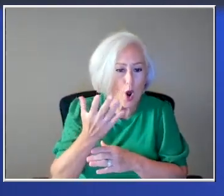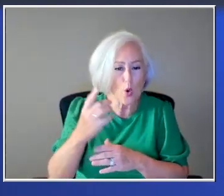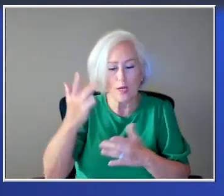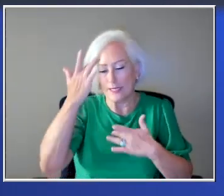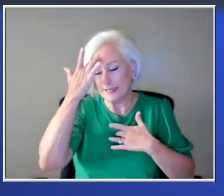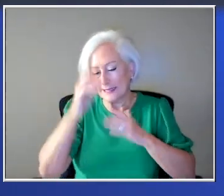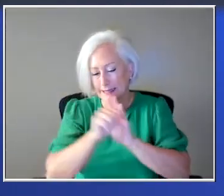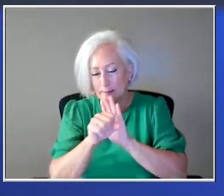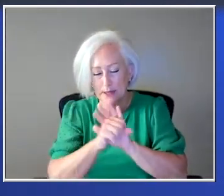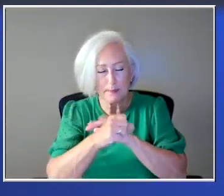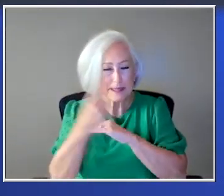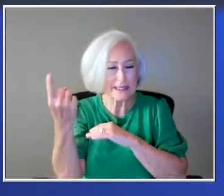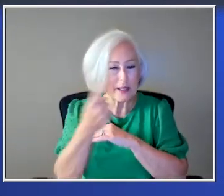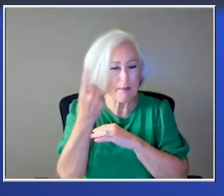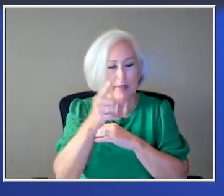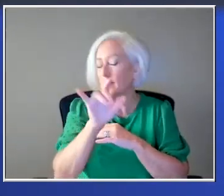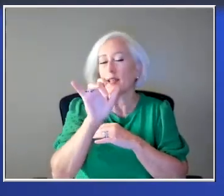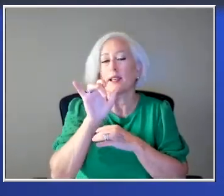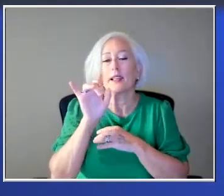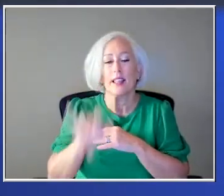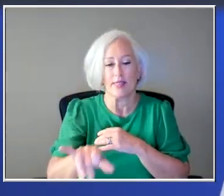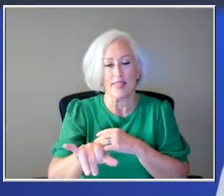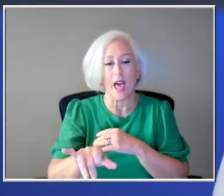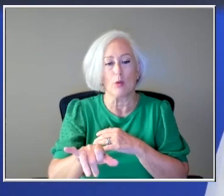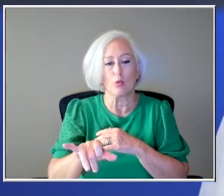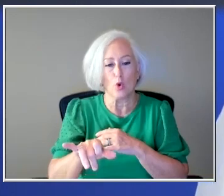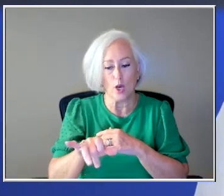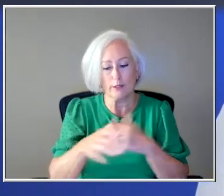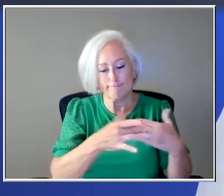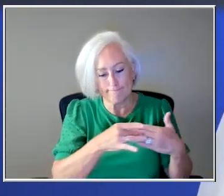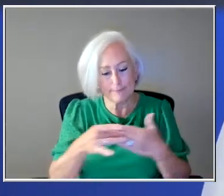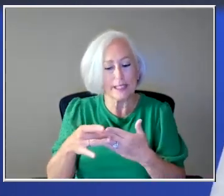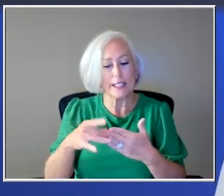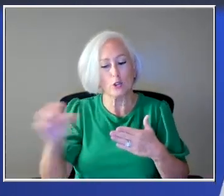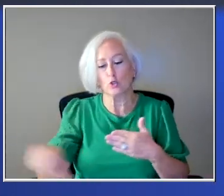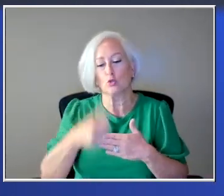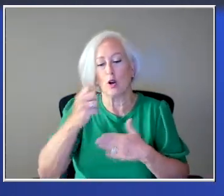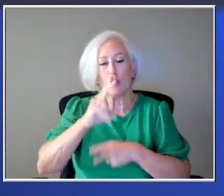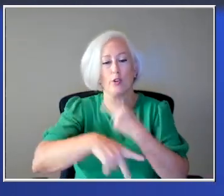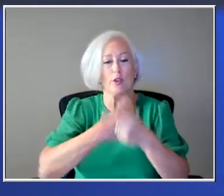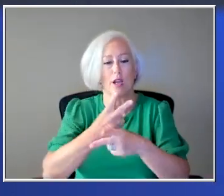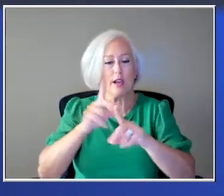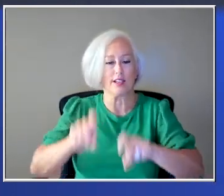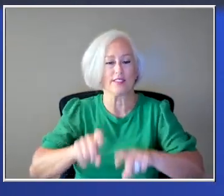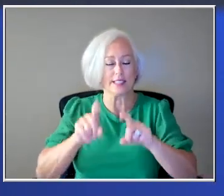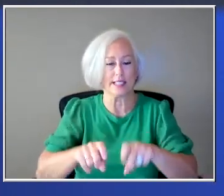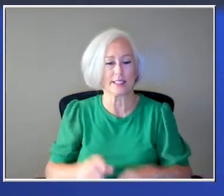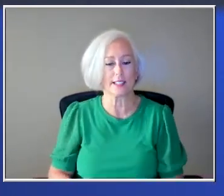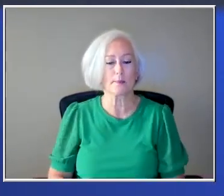that would drive towards some regular testing. We try and test